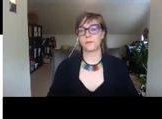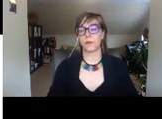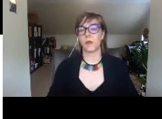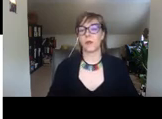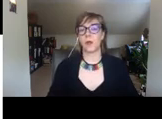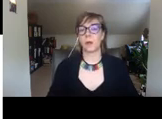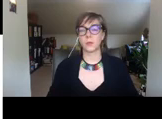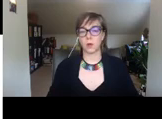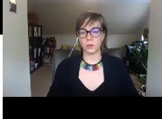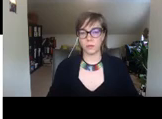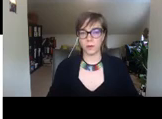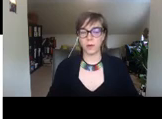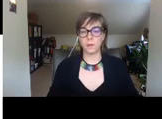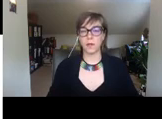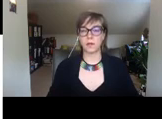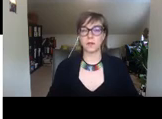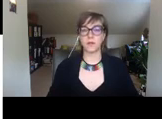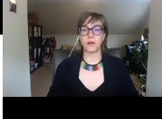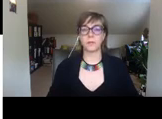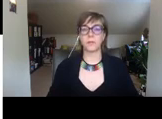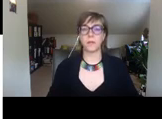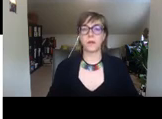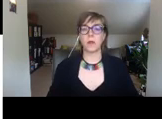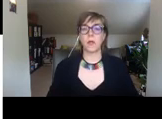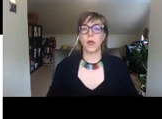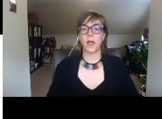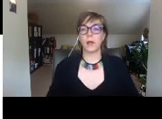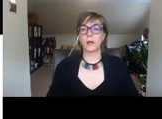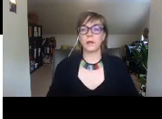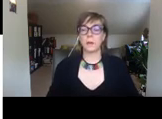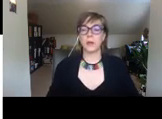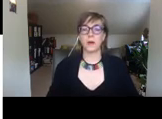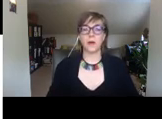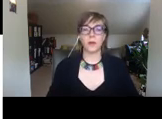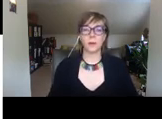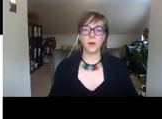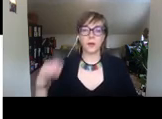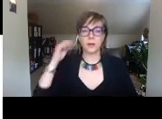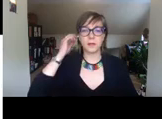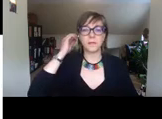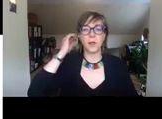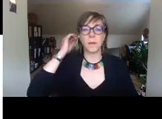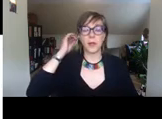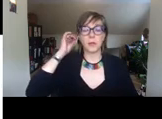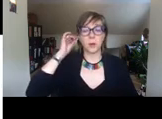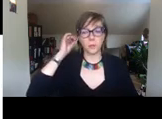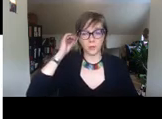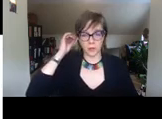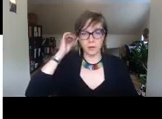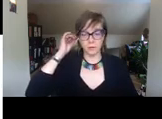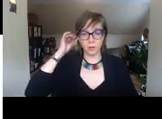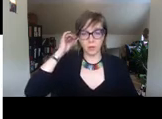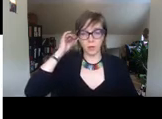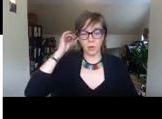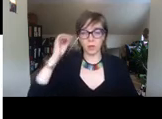workers. So also a very big difference there. And Black or African Americans make up